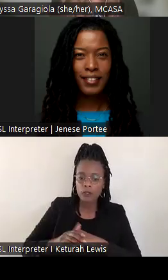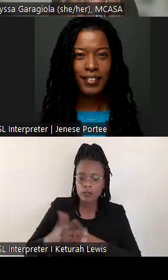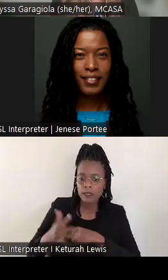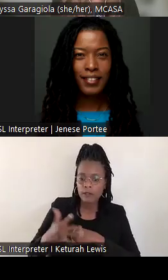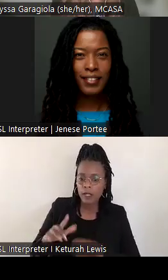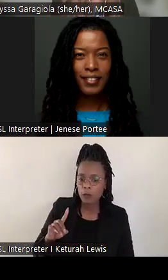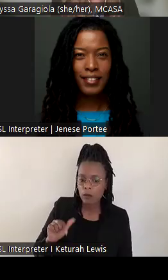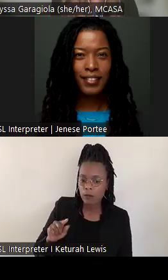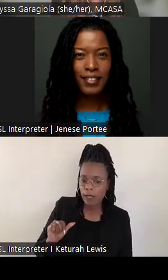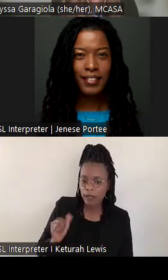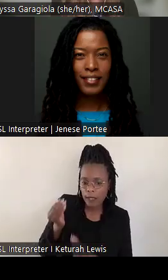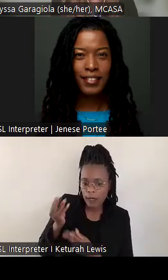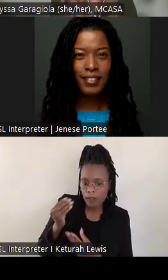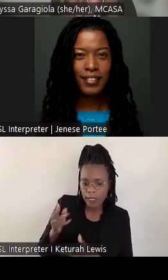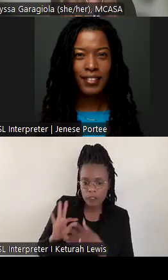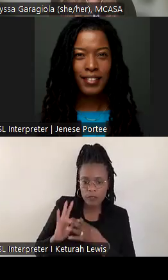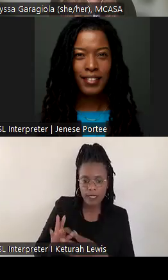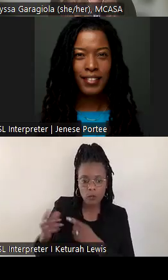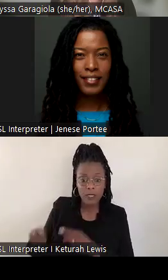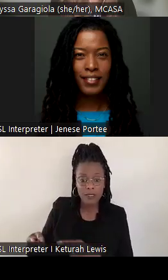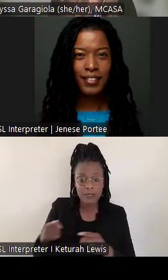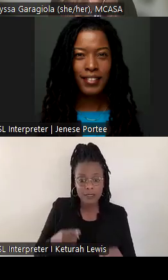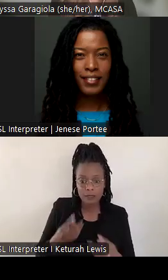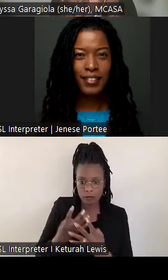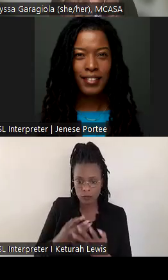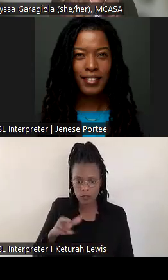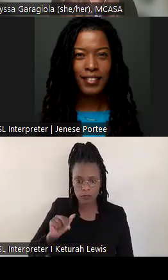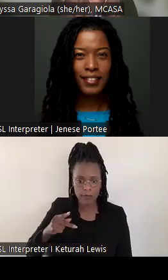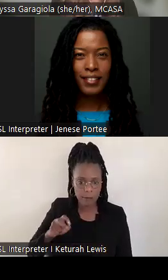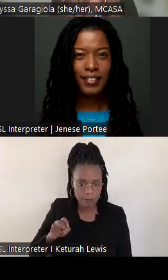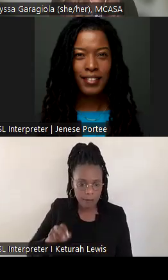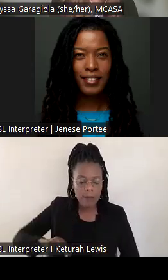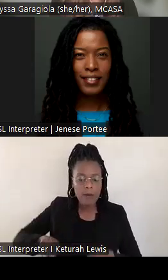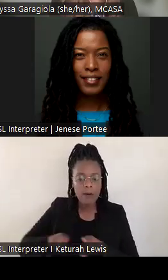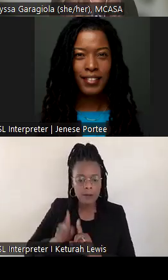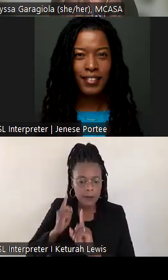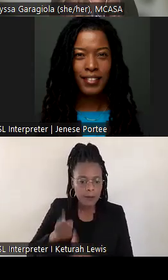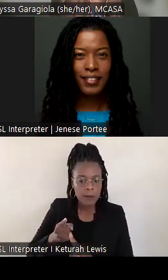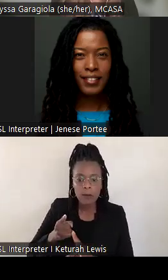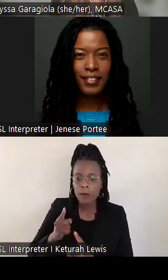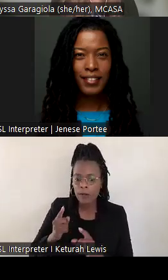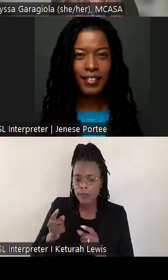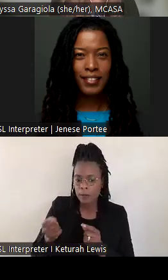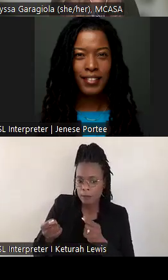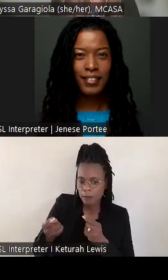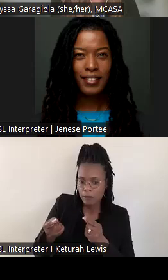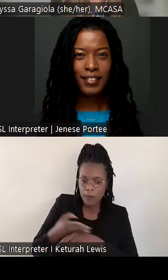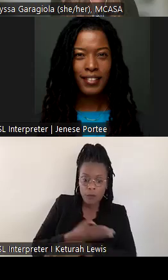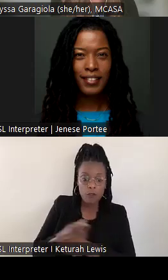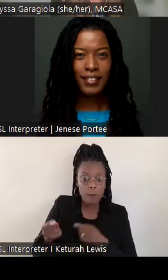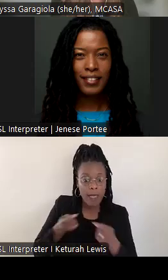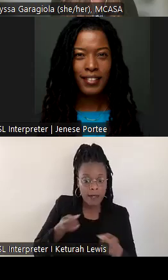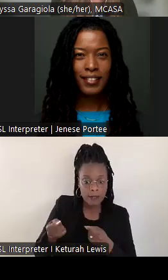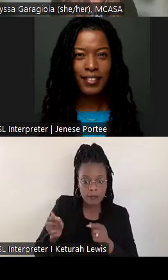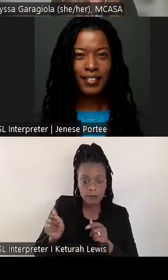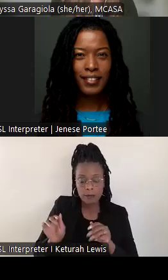on incidences of prison rape. It works to improve the management and administration of correctional